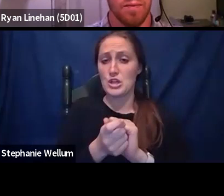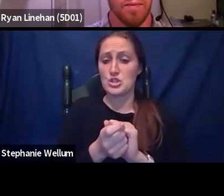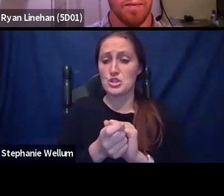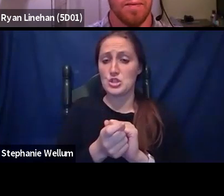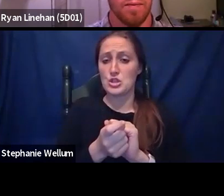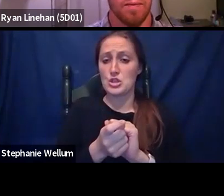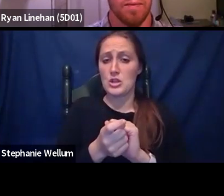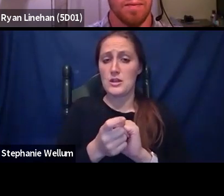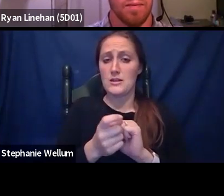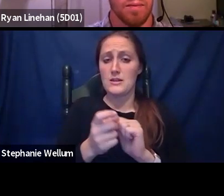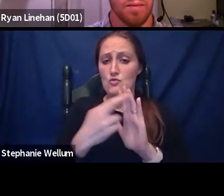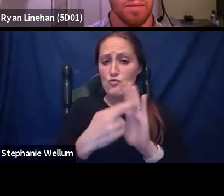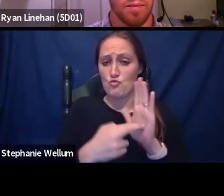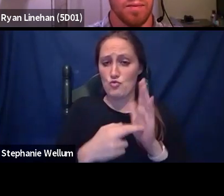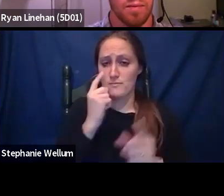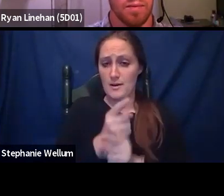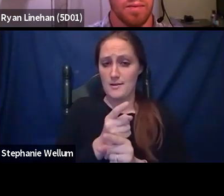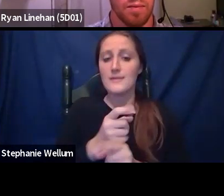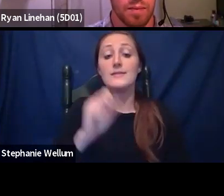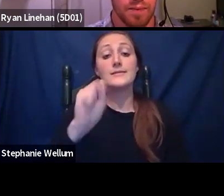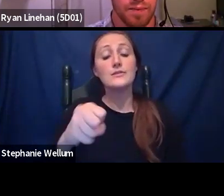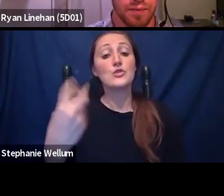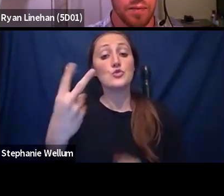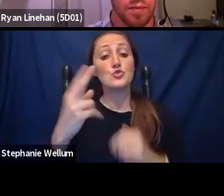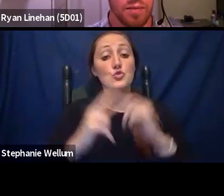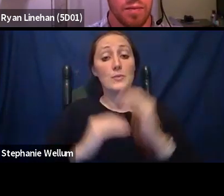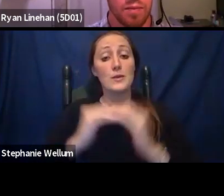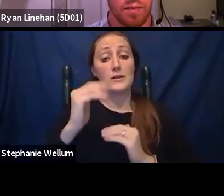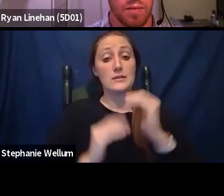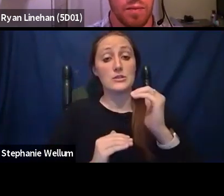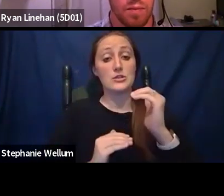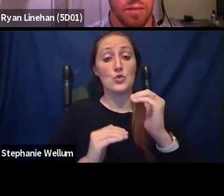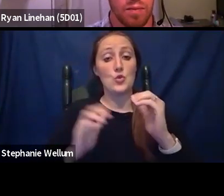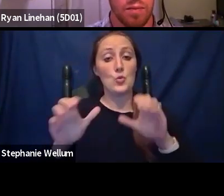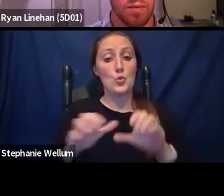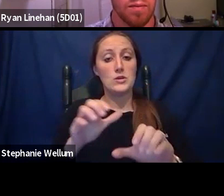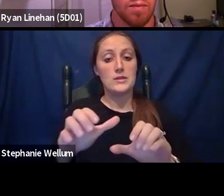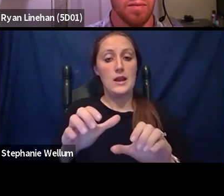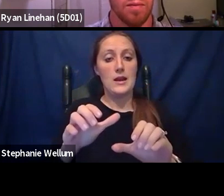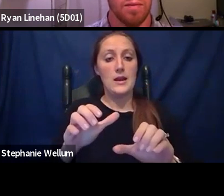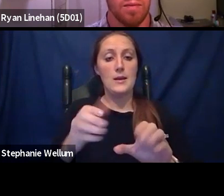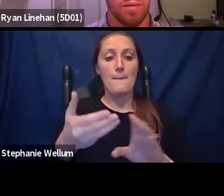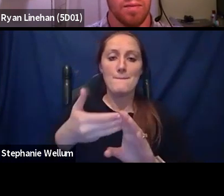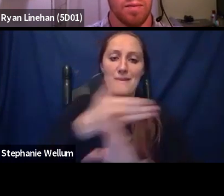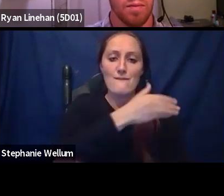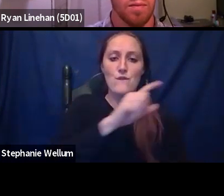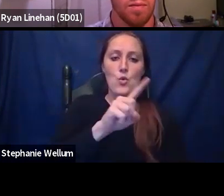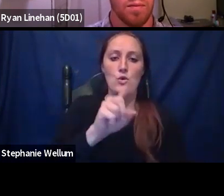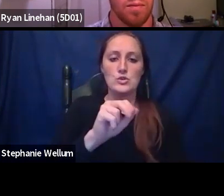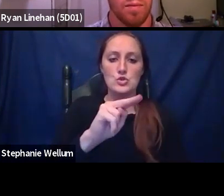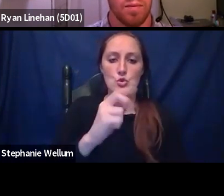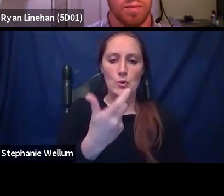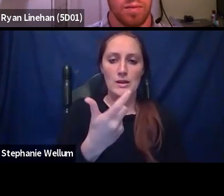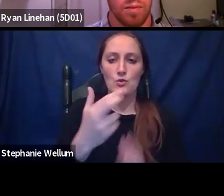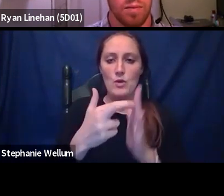why they're. Yeah, those two buildings were done as a matter of right prior to the zoning regulations changing